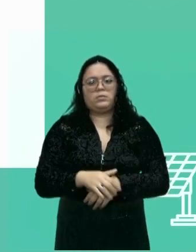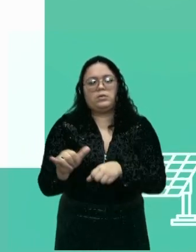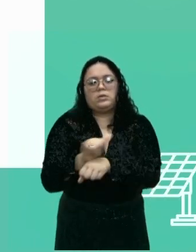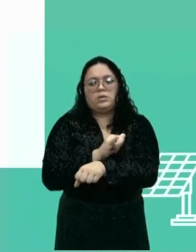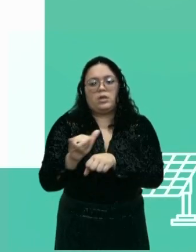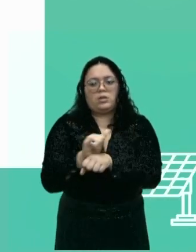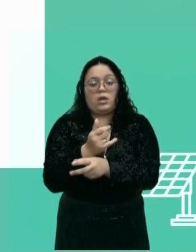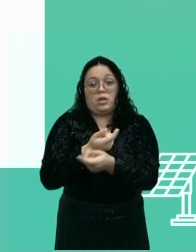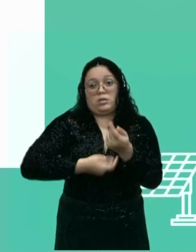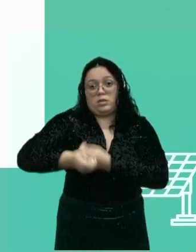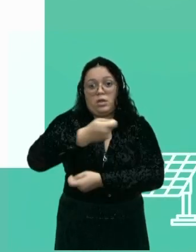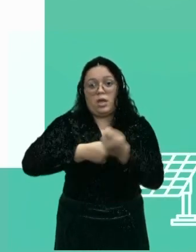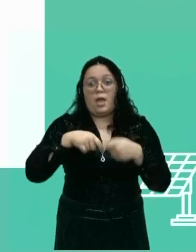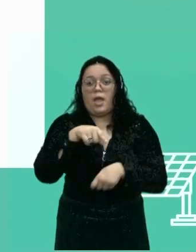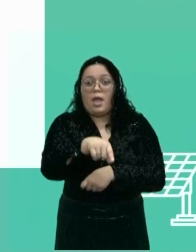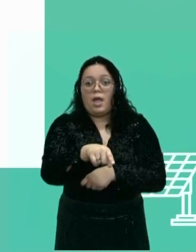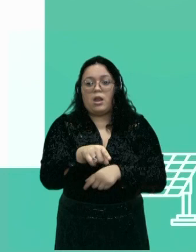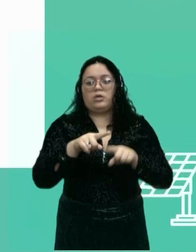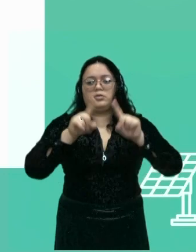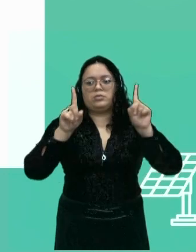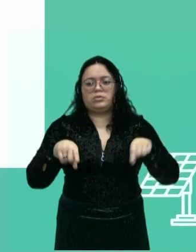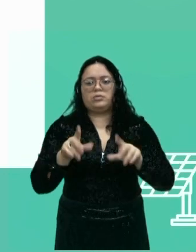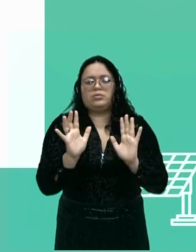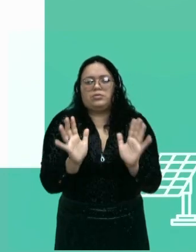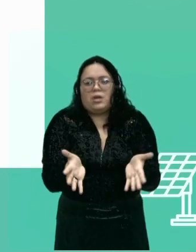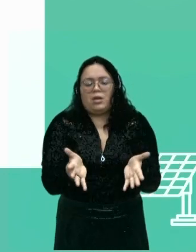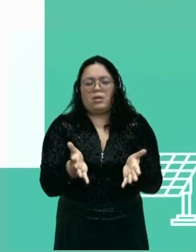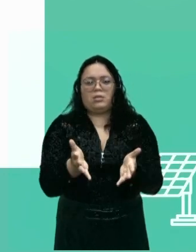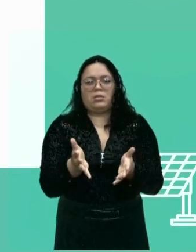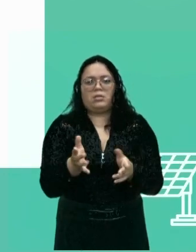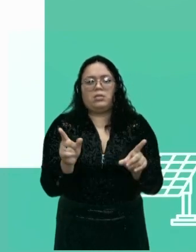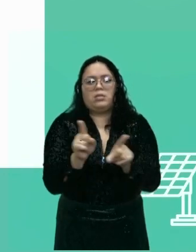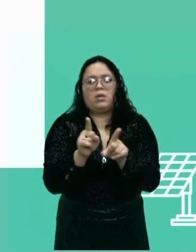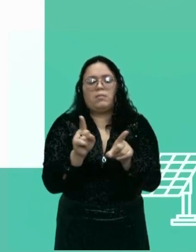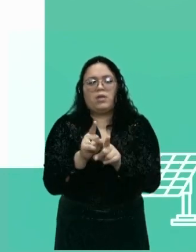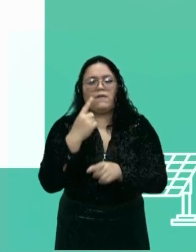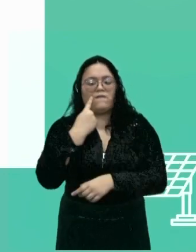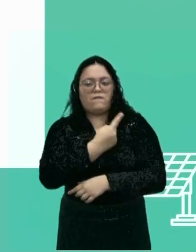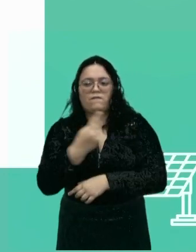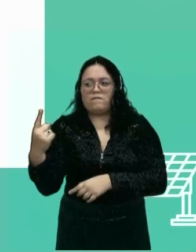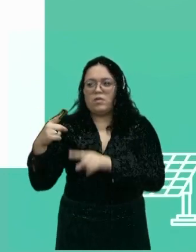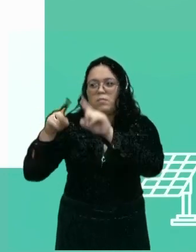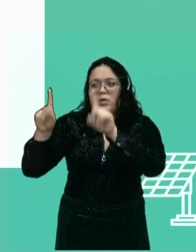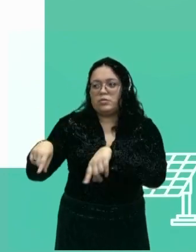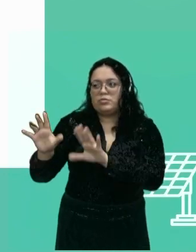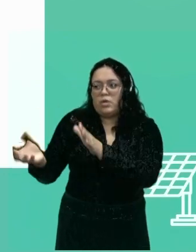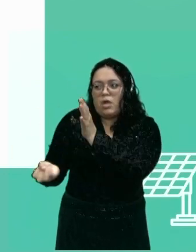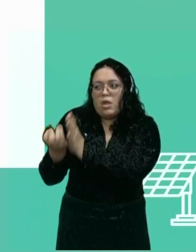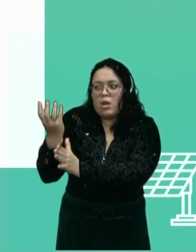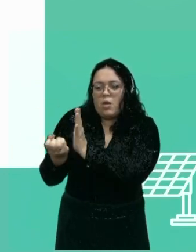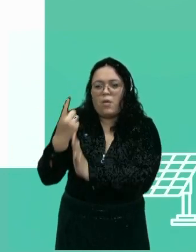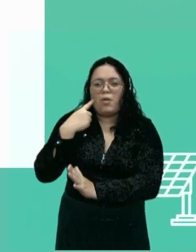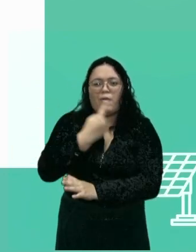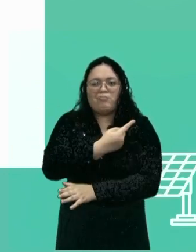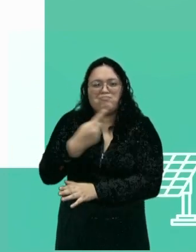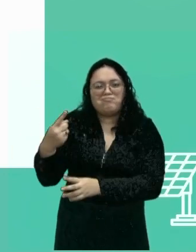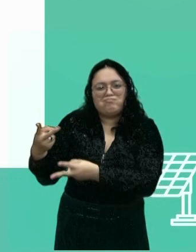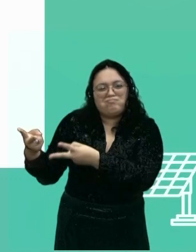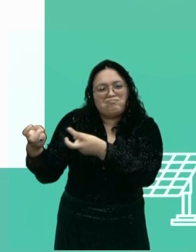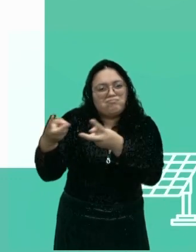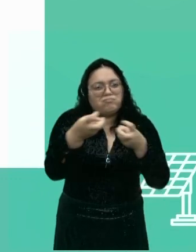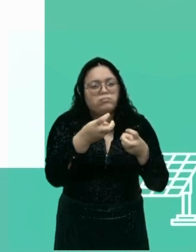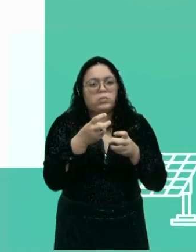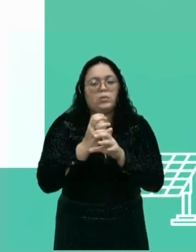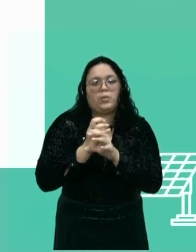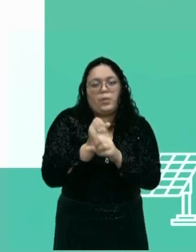after the contracts for difference, which are quite prominent in our offshore wind sector. And the third element that was consulted on with industry